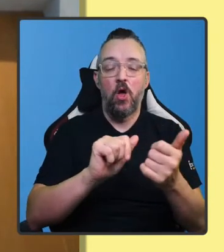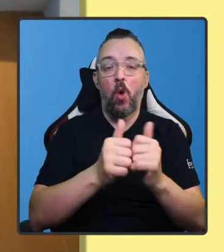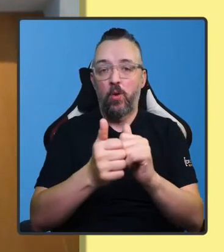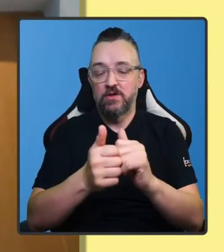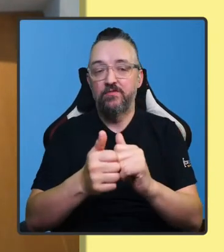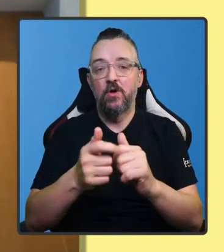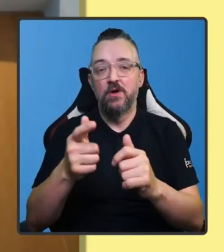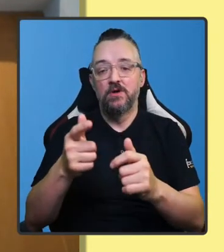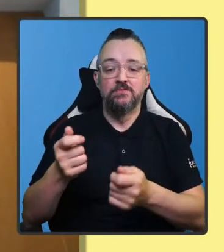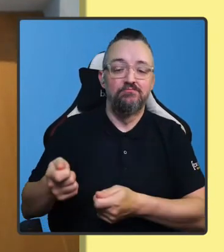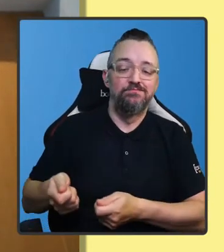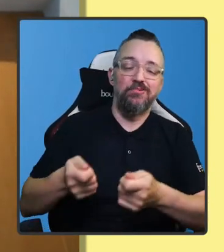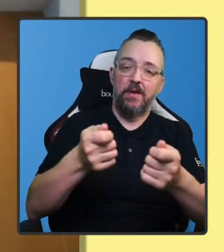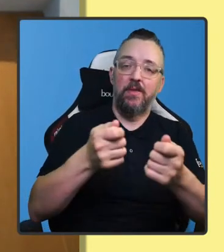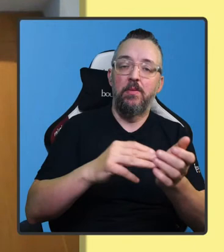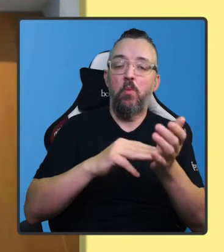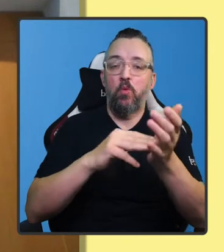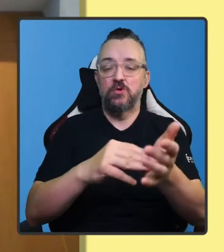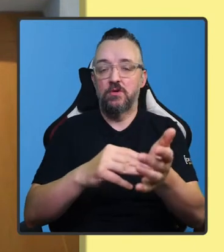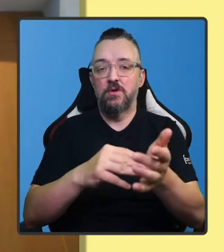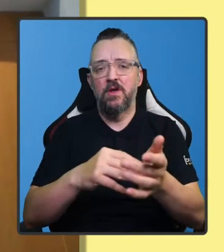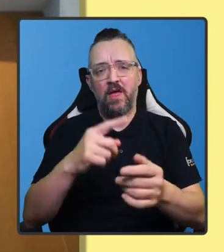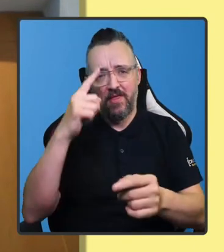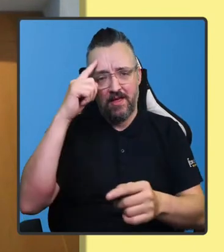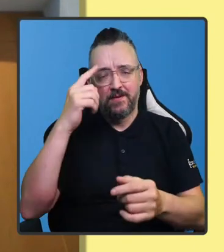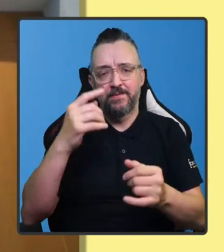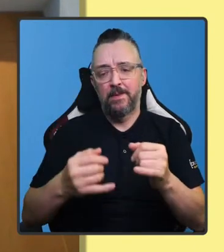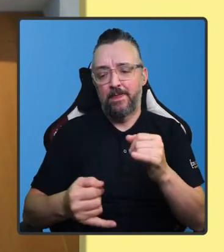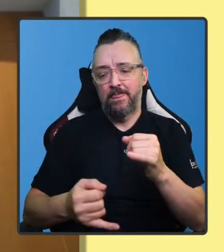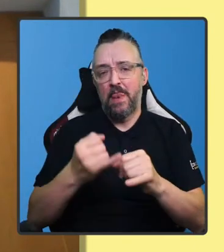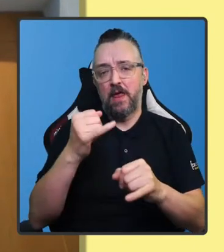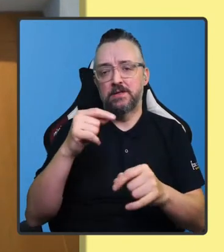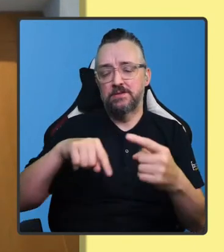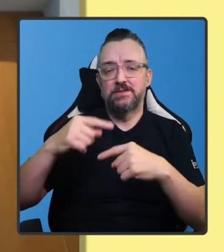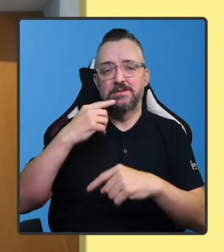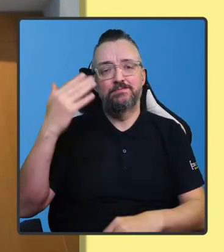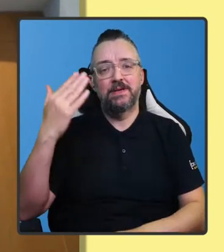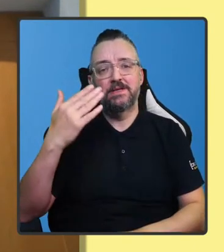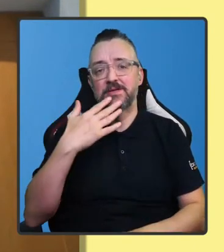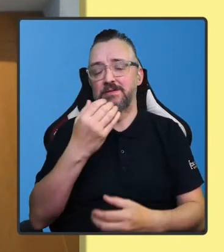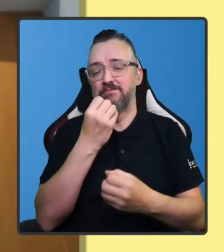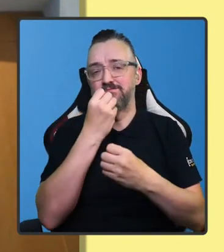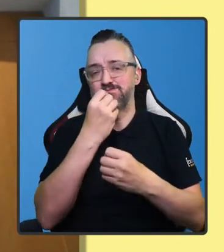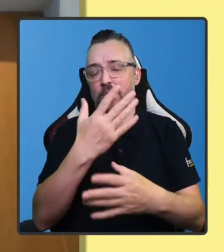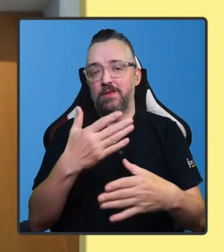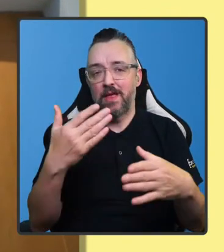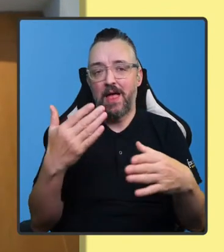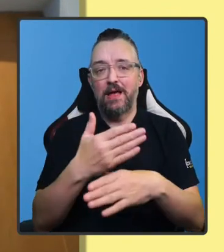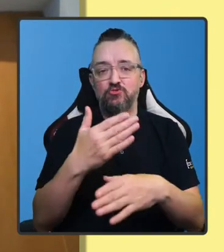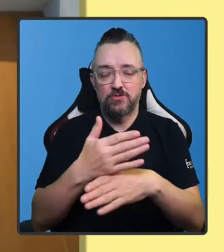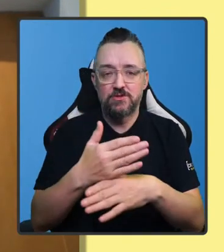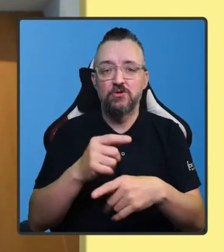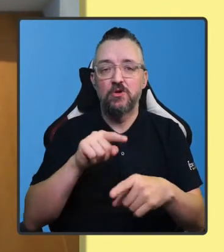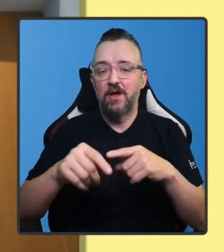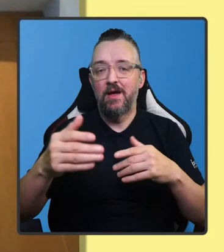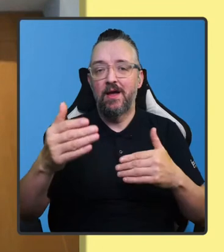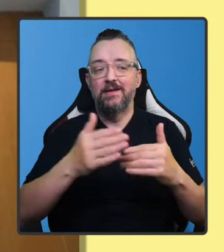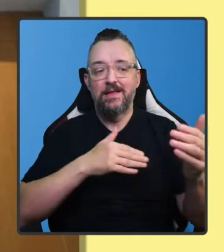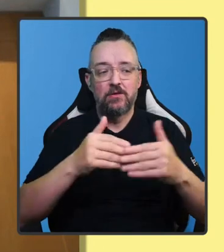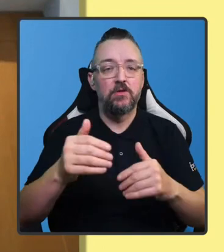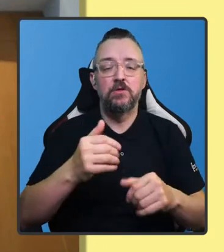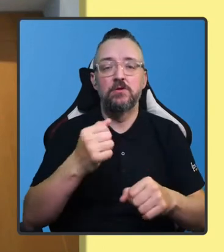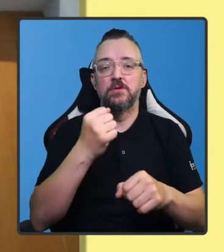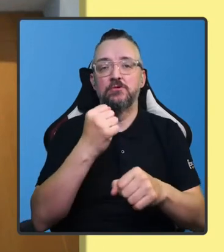motion forward. I think last speaker set out some brilliant actions have been effectively tackling gender-based